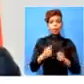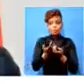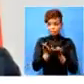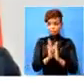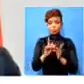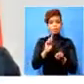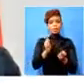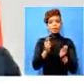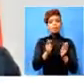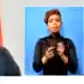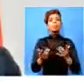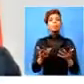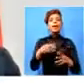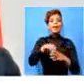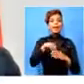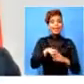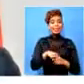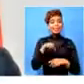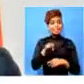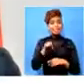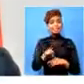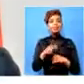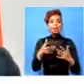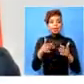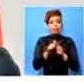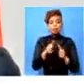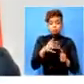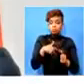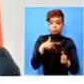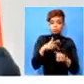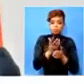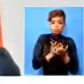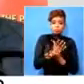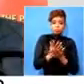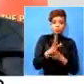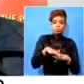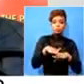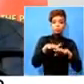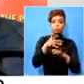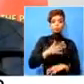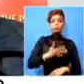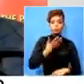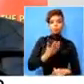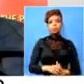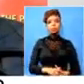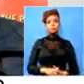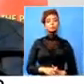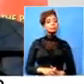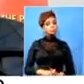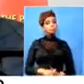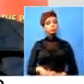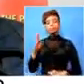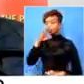the alliance, and we are still looking forward to engagement. So nobody seems to have seen this, but